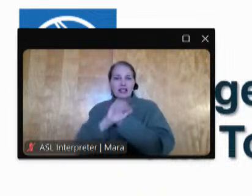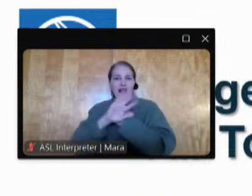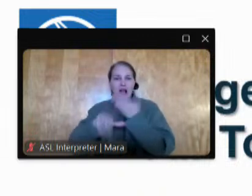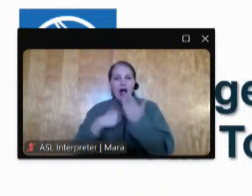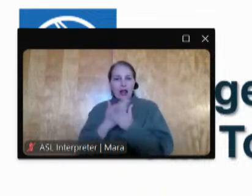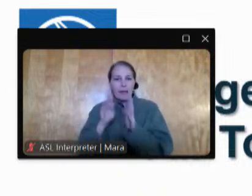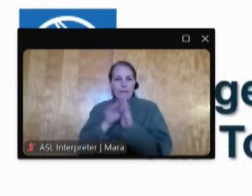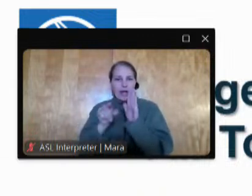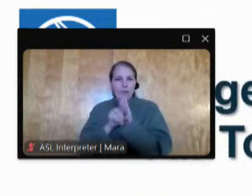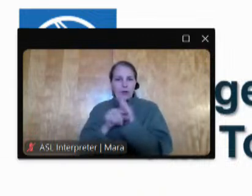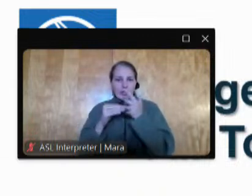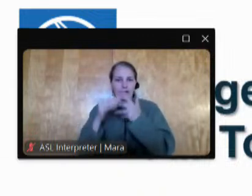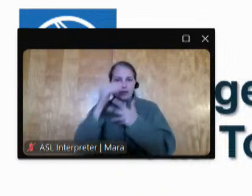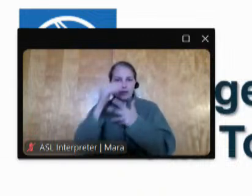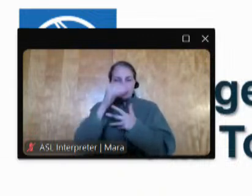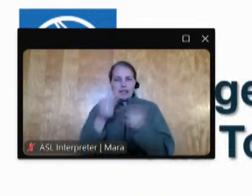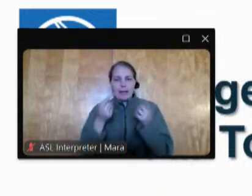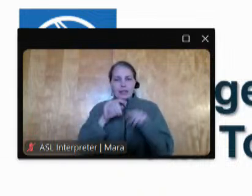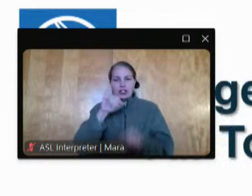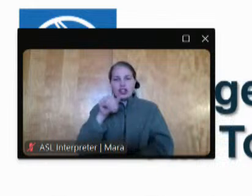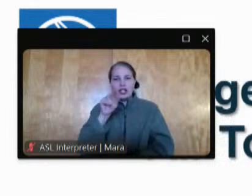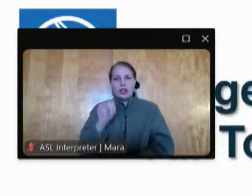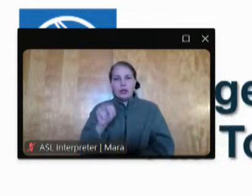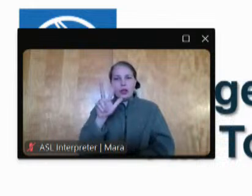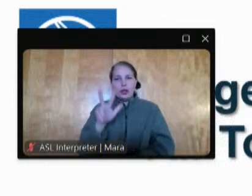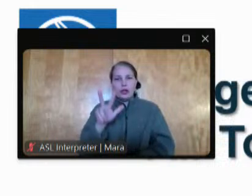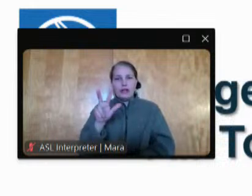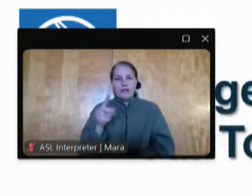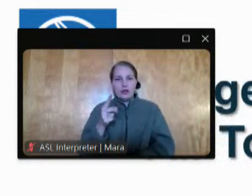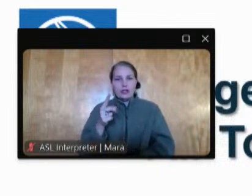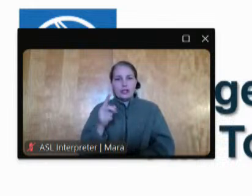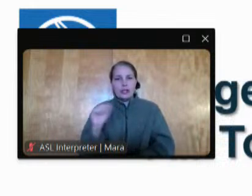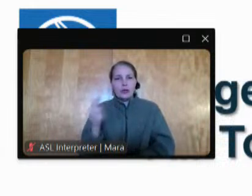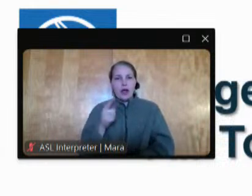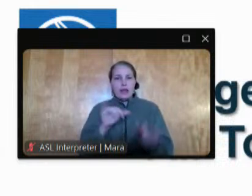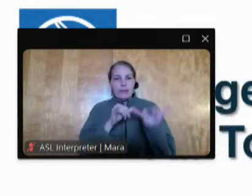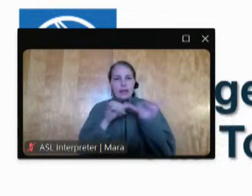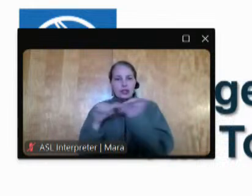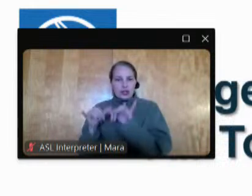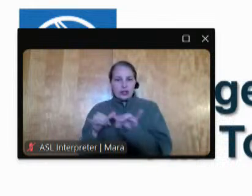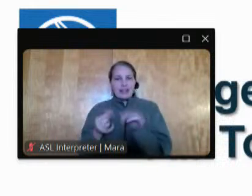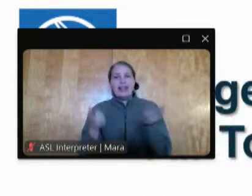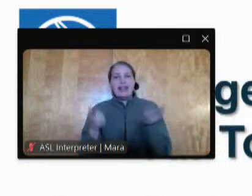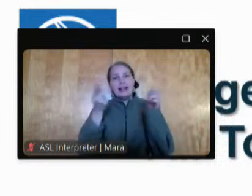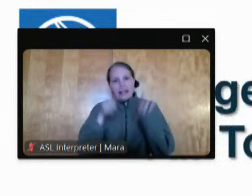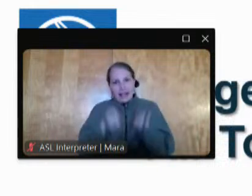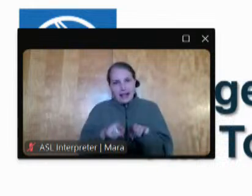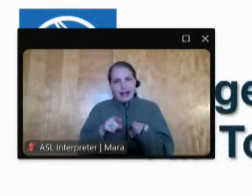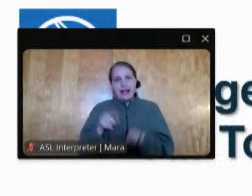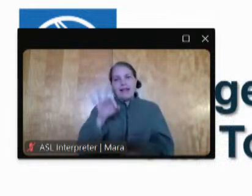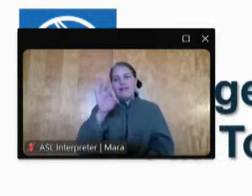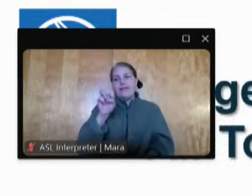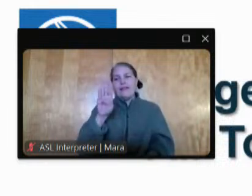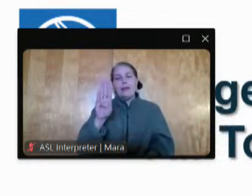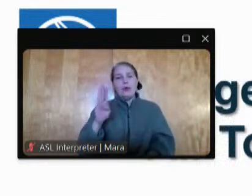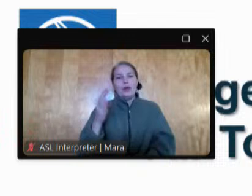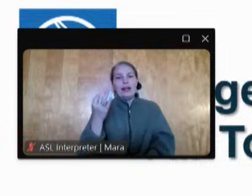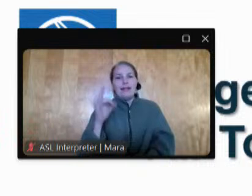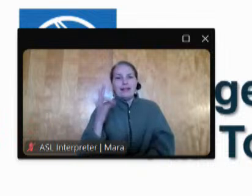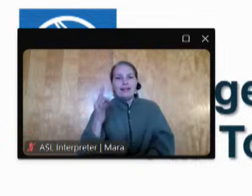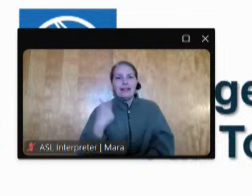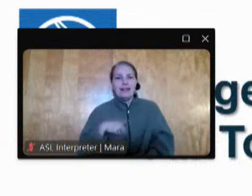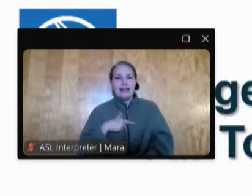February 19th. The levels of methane that were observed during the first survey were back to background,